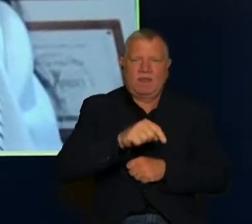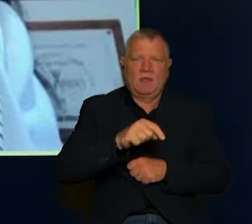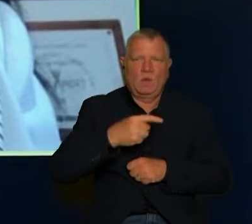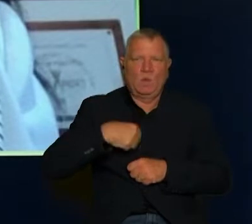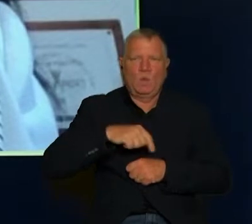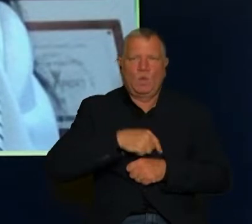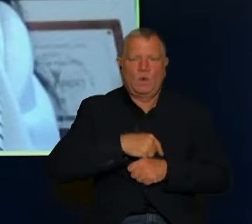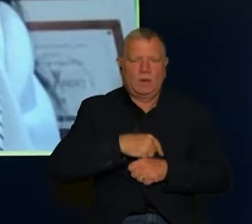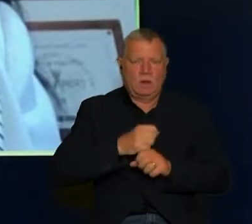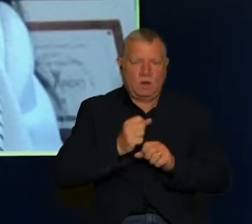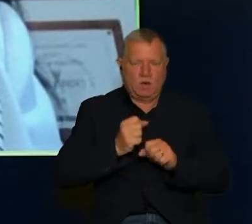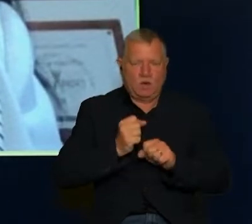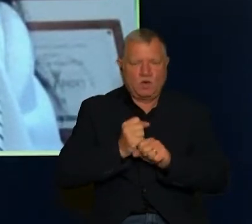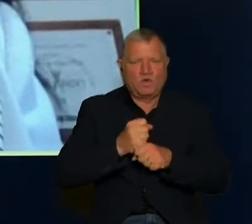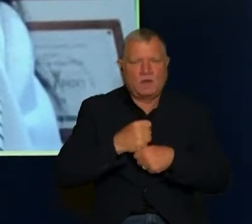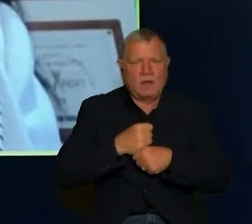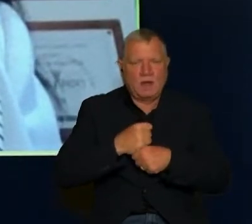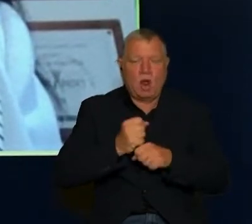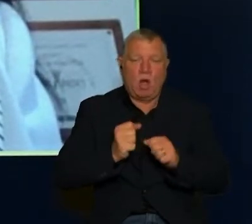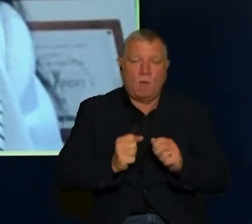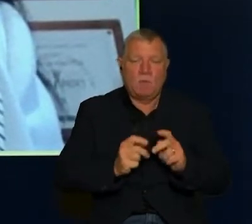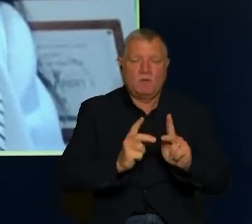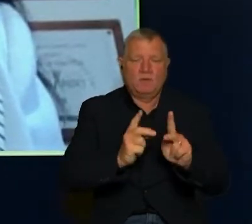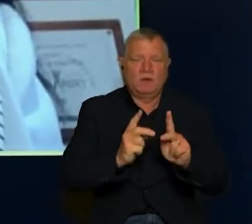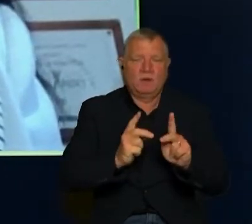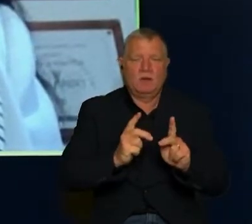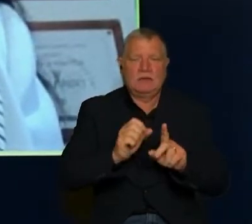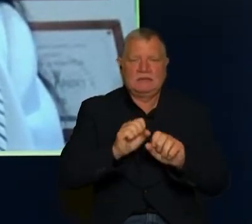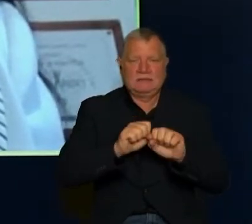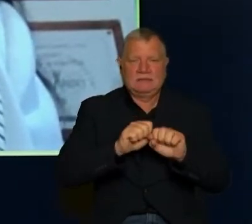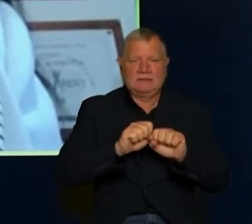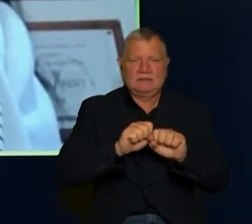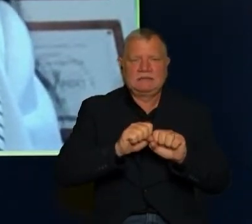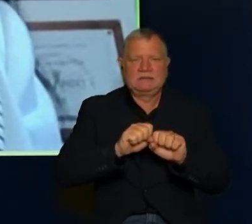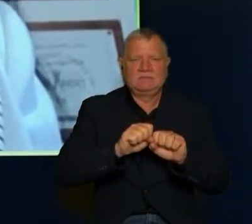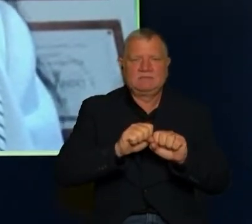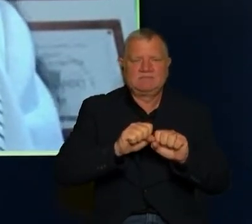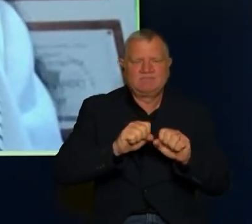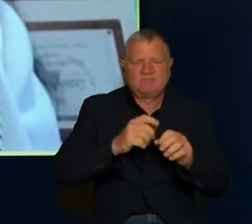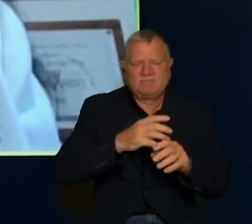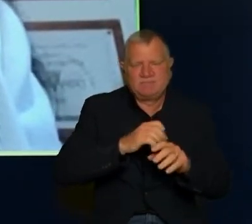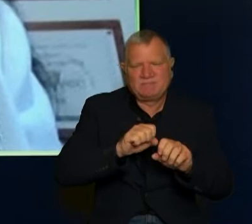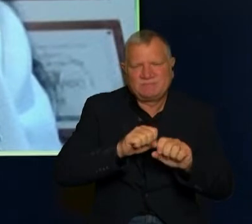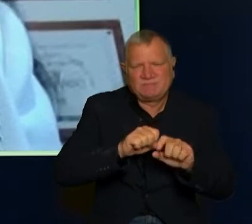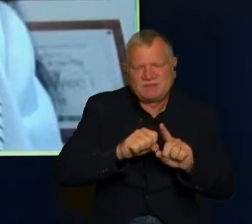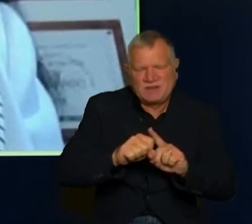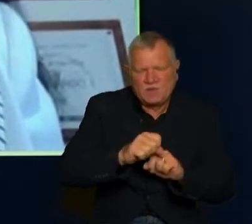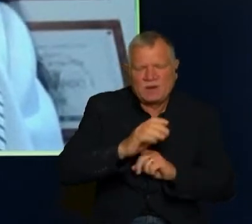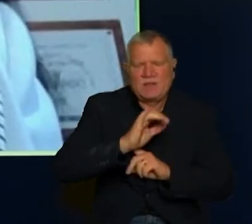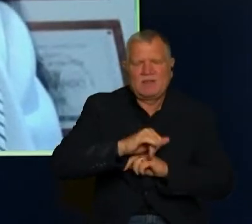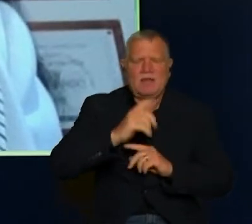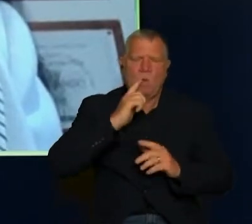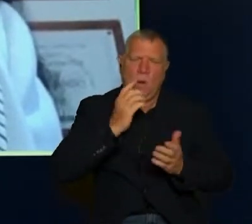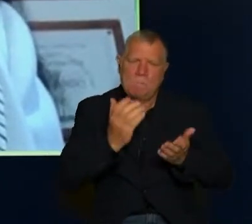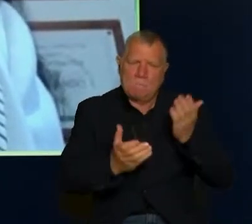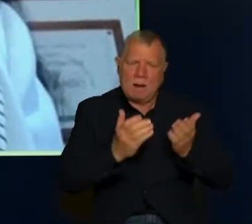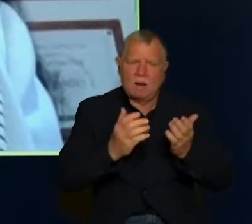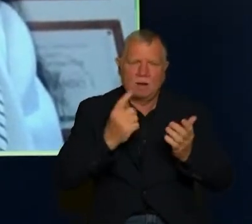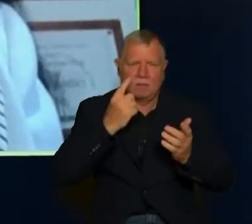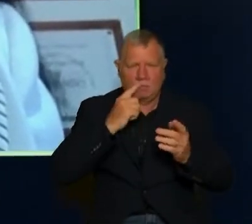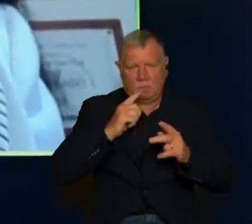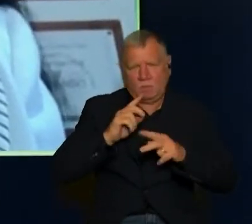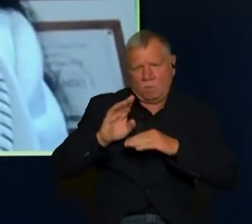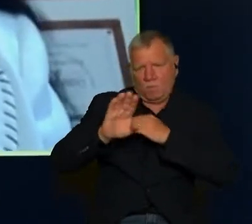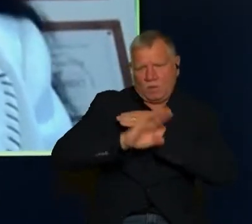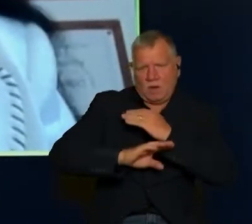we really create an opportunity, a situation that is balanced, but at the same time protecting la gente del